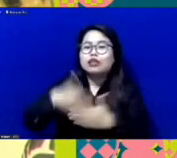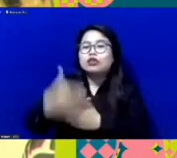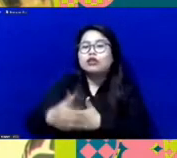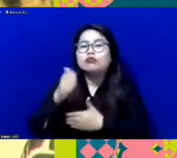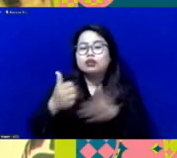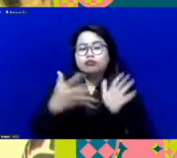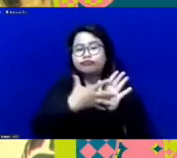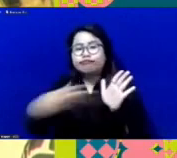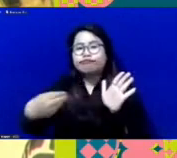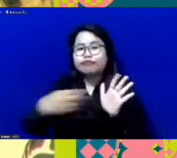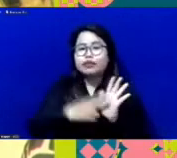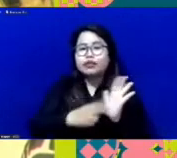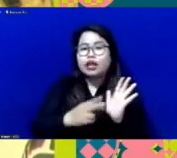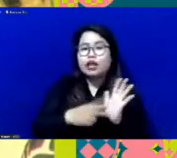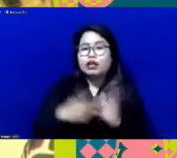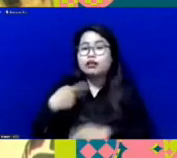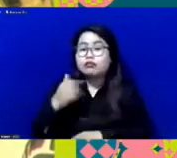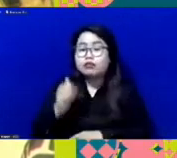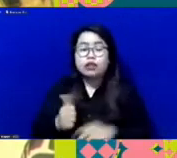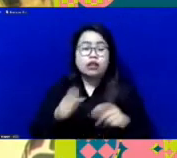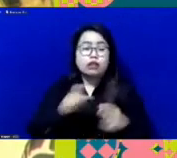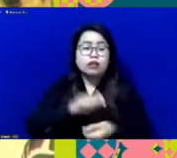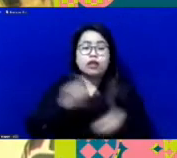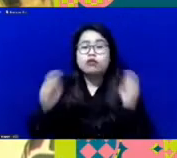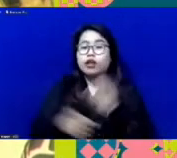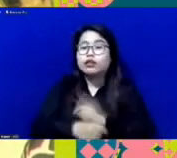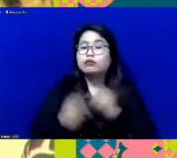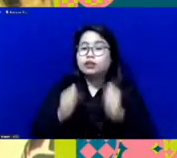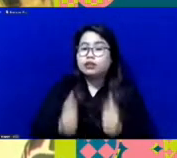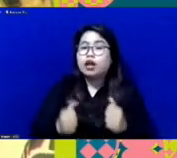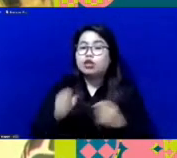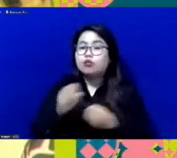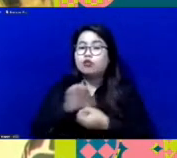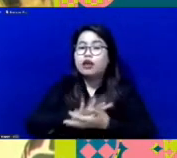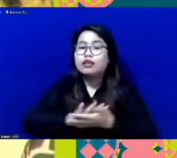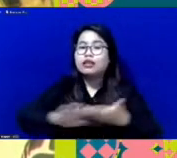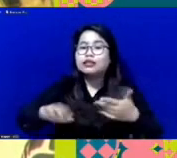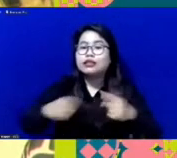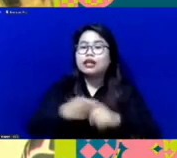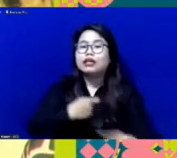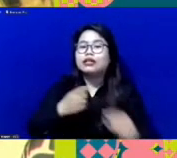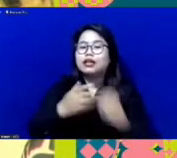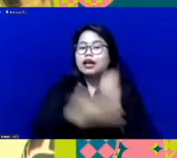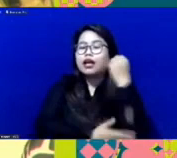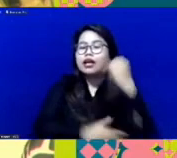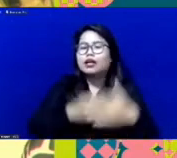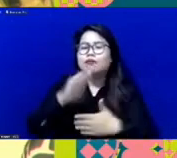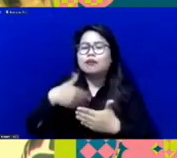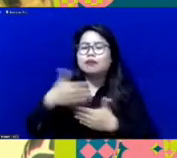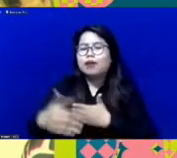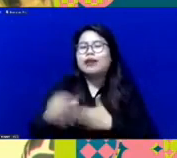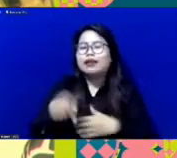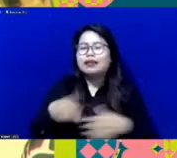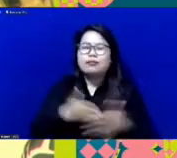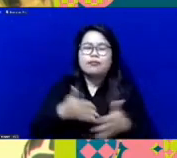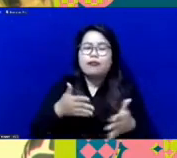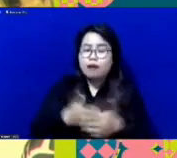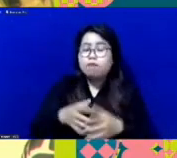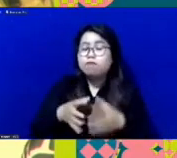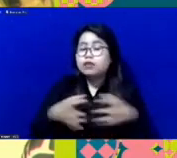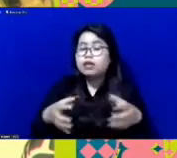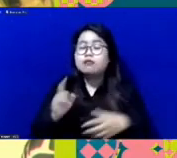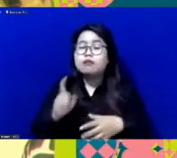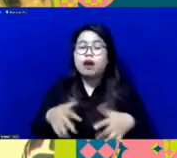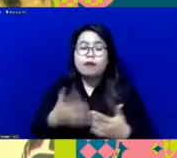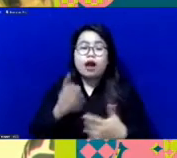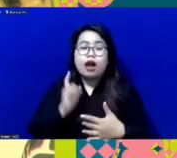able to transform and modernize the country forward. That's actually a big challenge because there's a big disconnection between the past, now, and